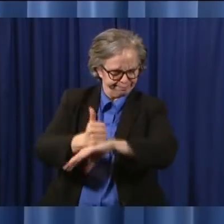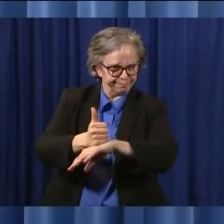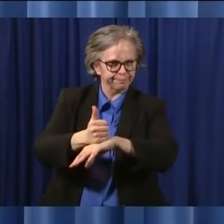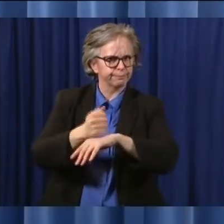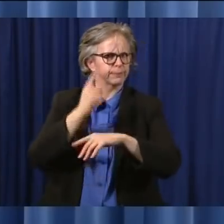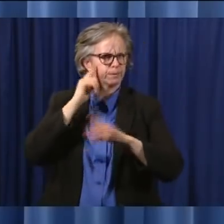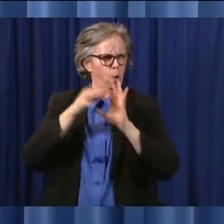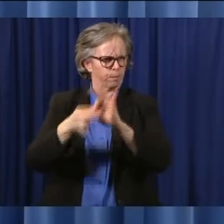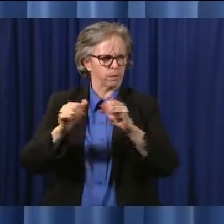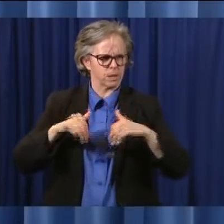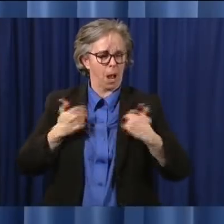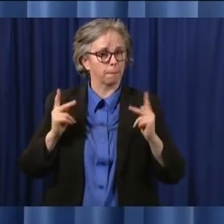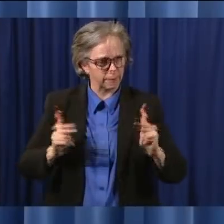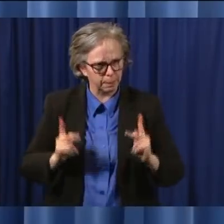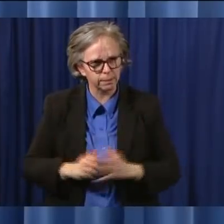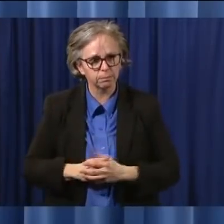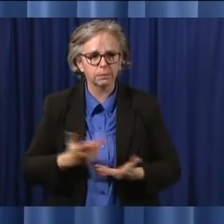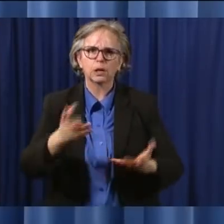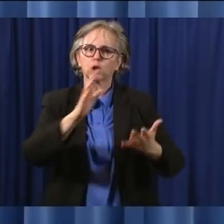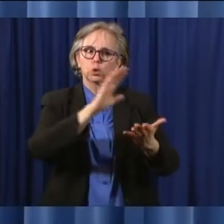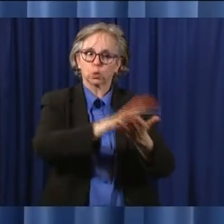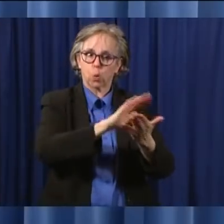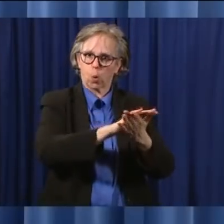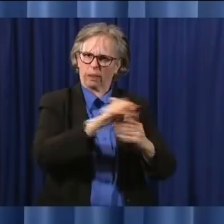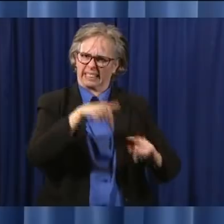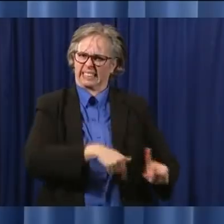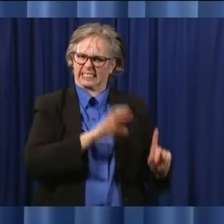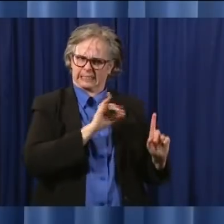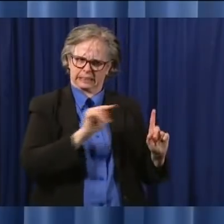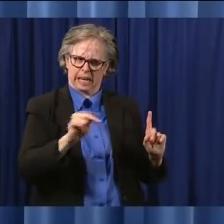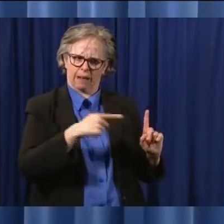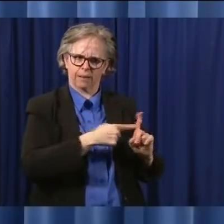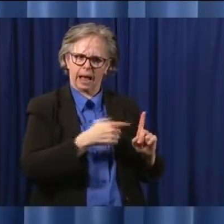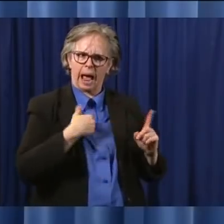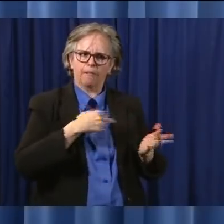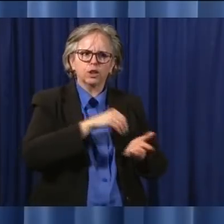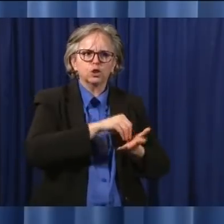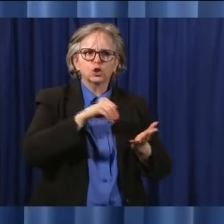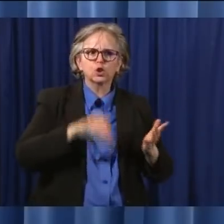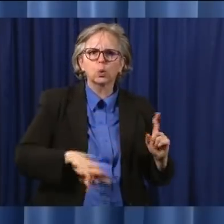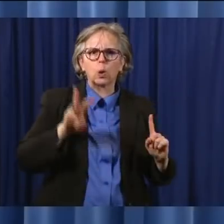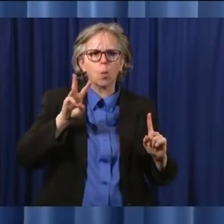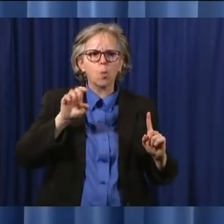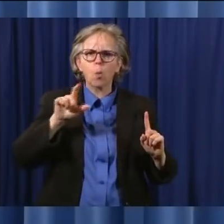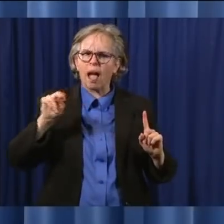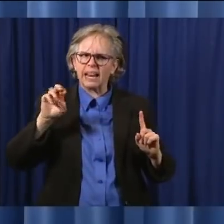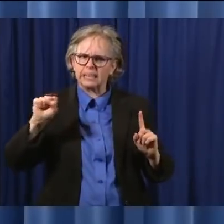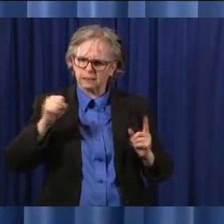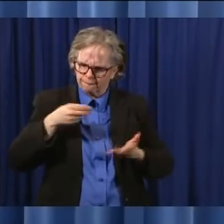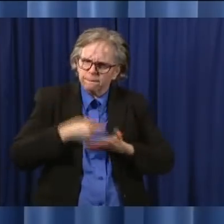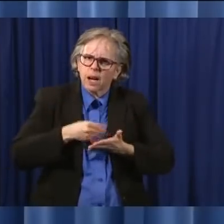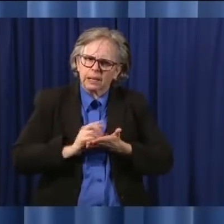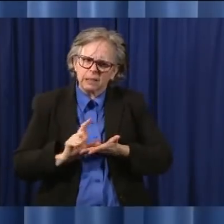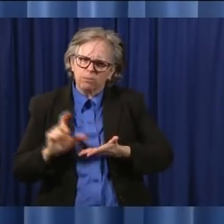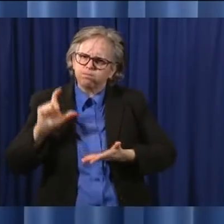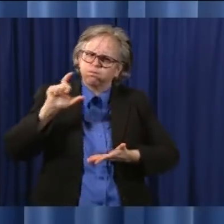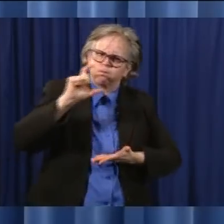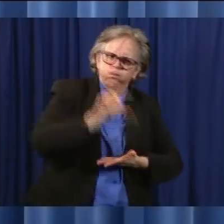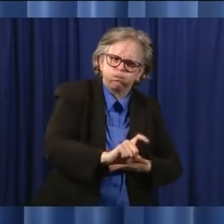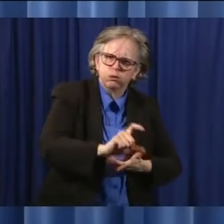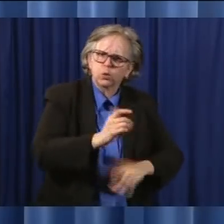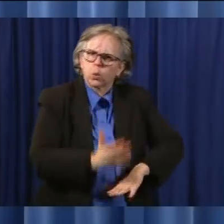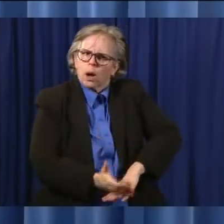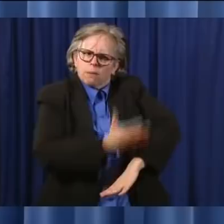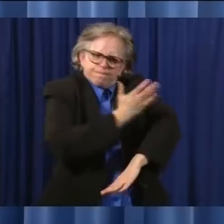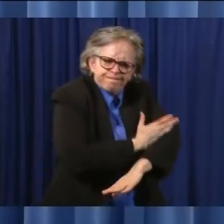for example, has used their student wellness funds to enhance their school-based health care program. And they've had a long history of doing